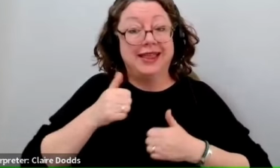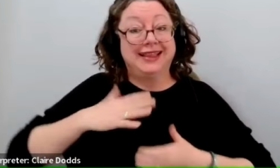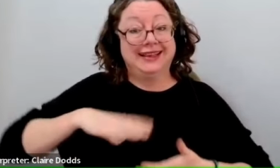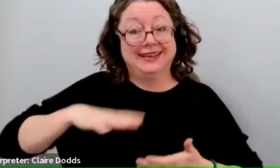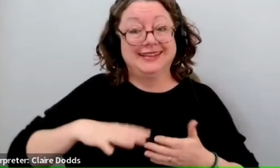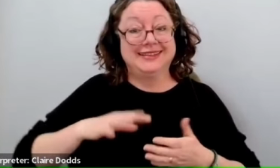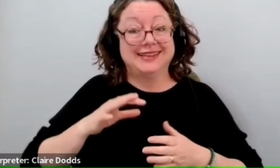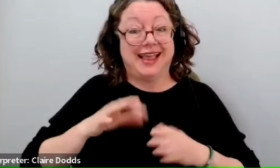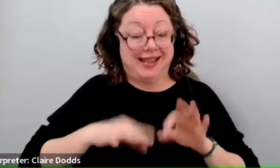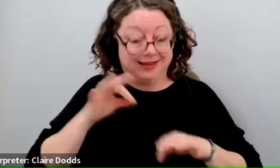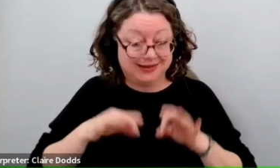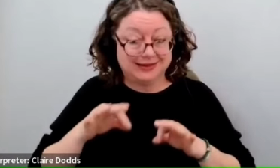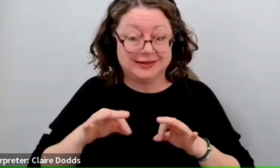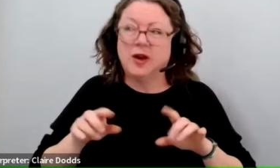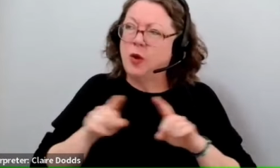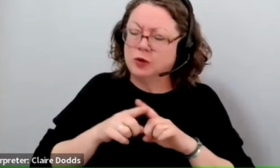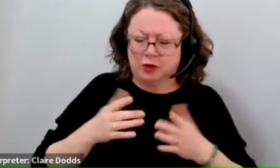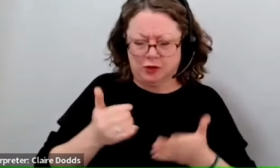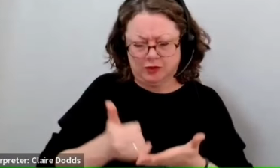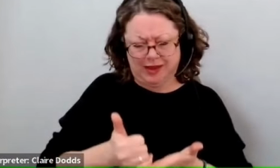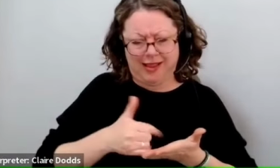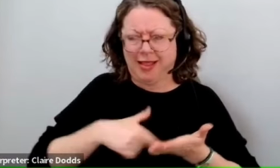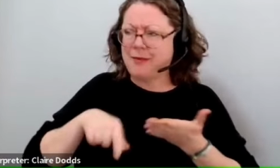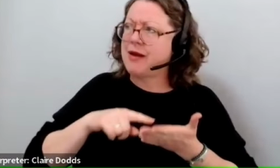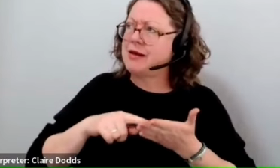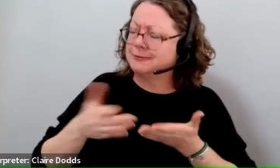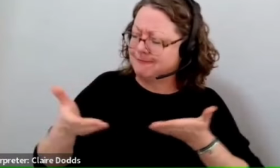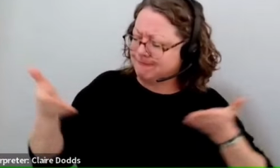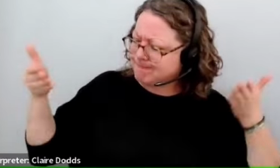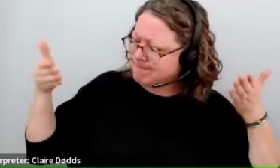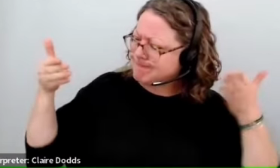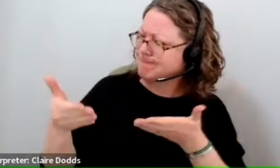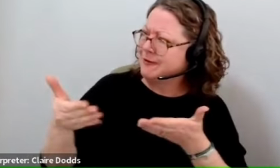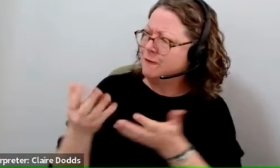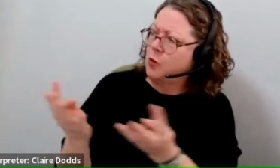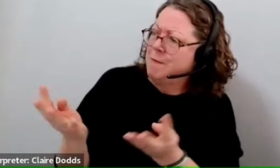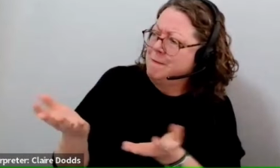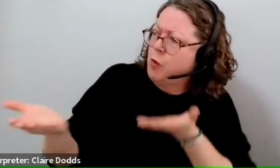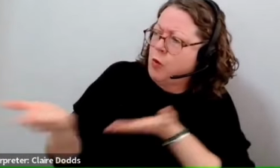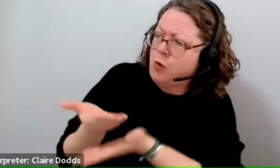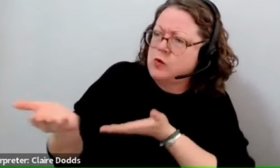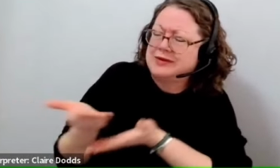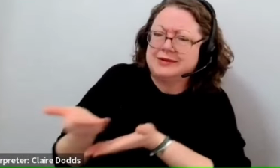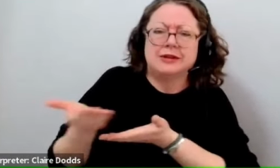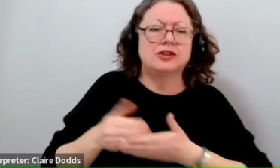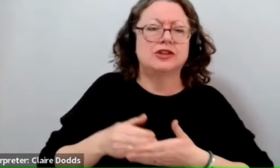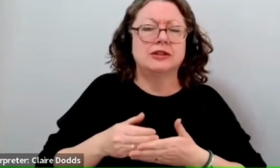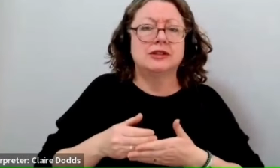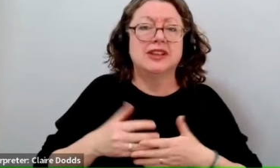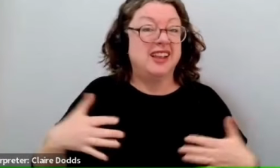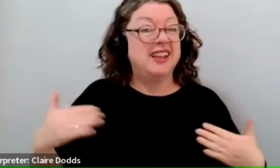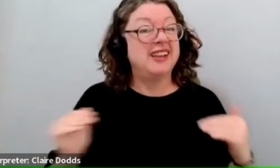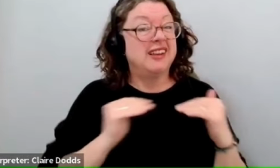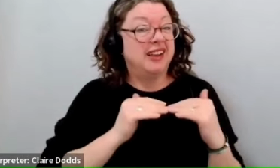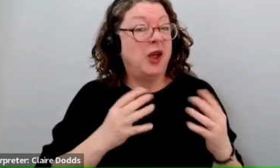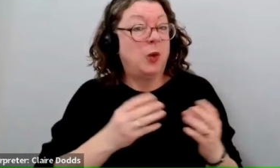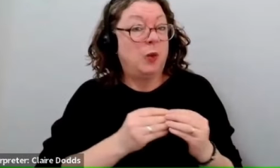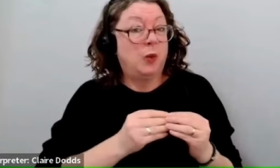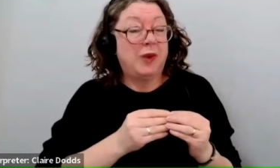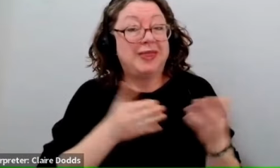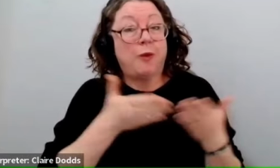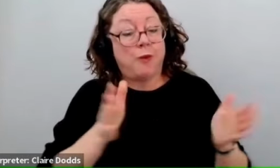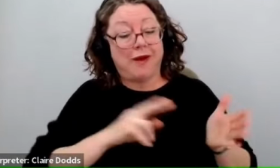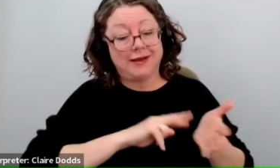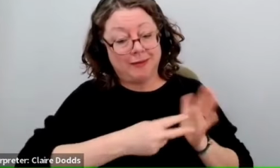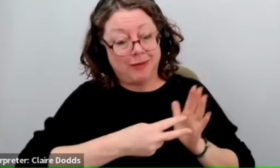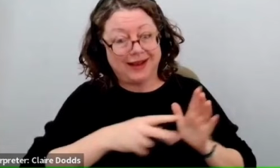of needs analysis, and then also to focus those conversations at board level as well. It really makes sense to align this